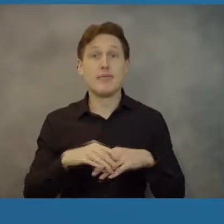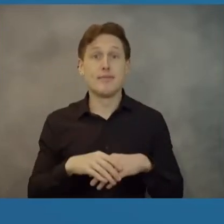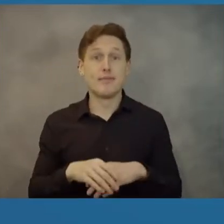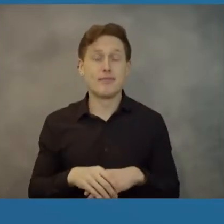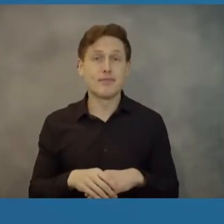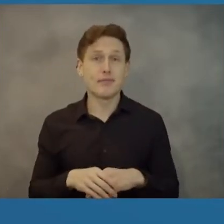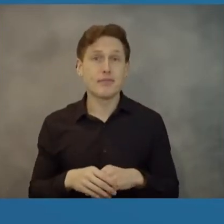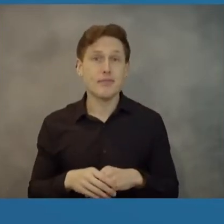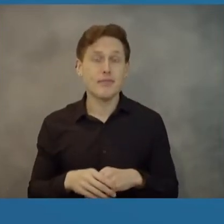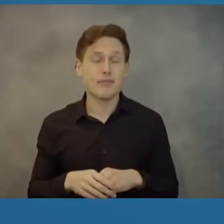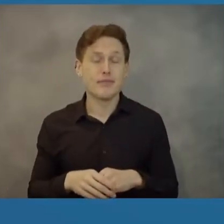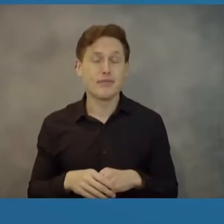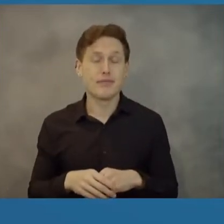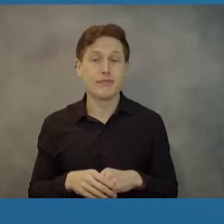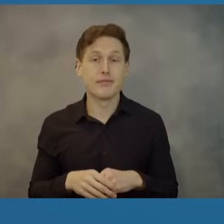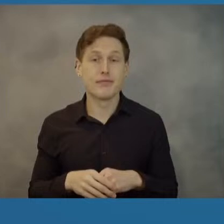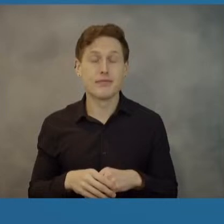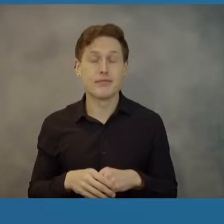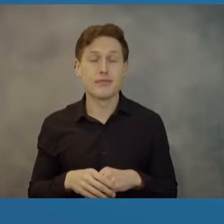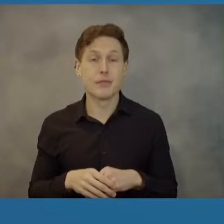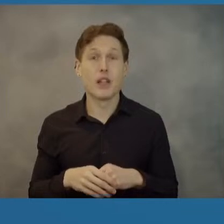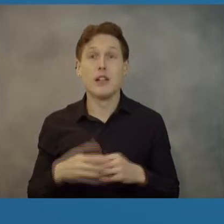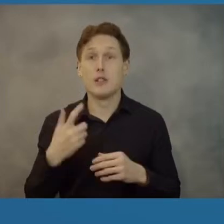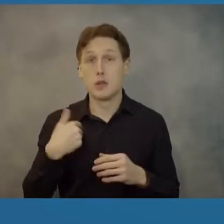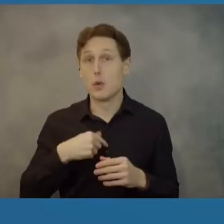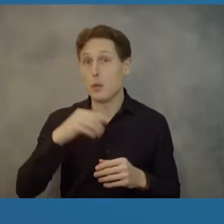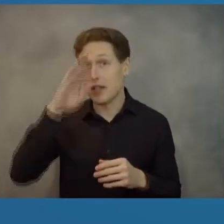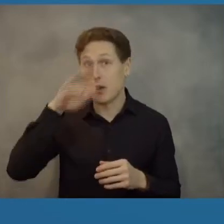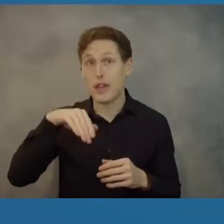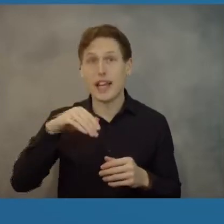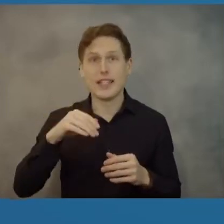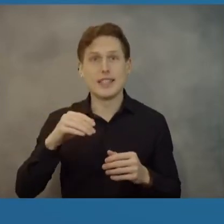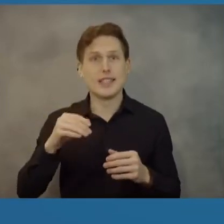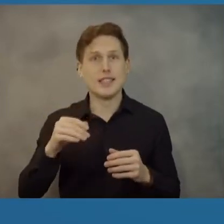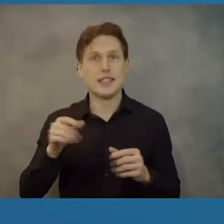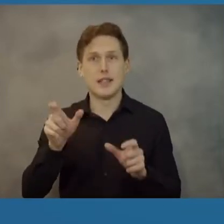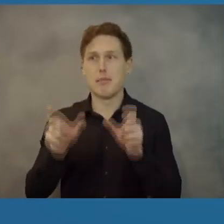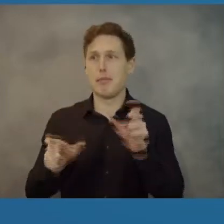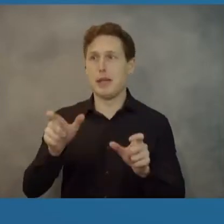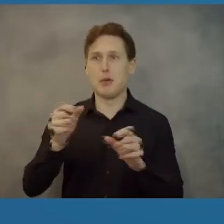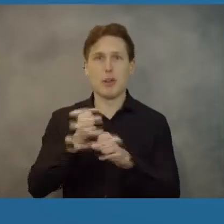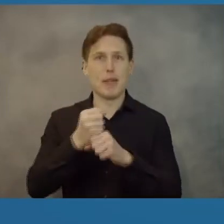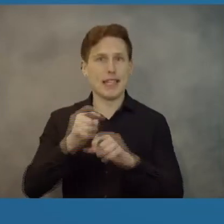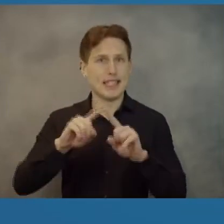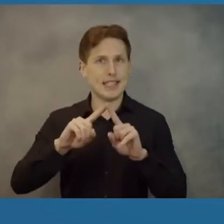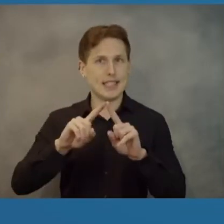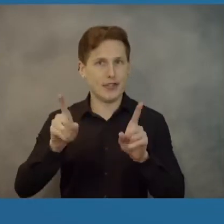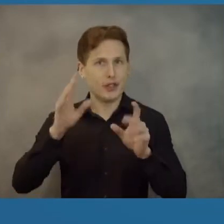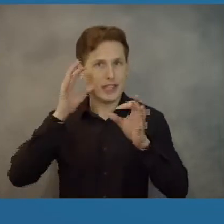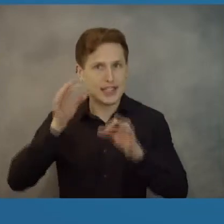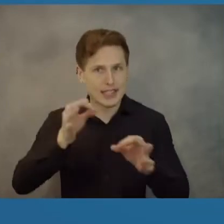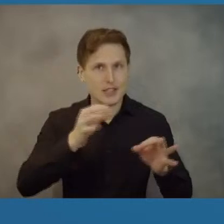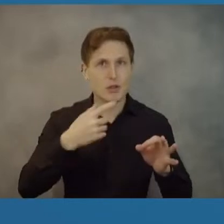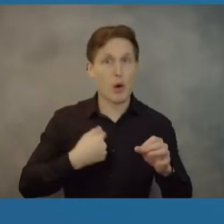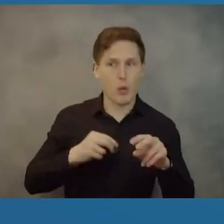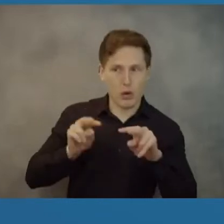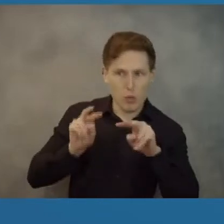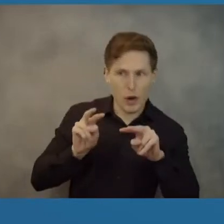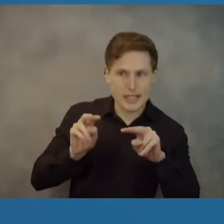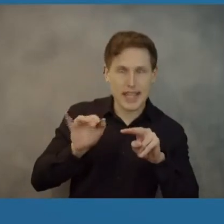So we know there's certainly consumers are making different choices. We're watching that closely. We also know, unfortunately, that some of